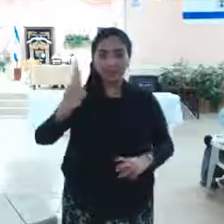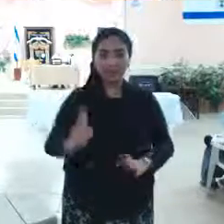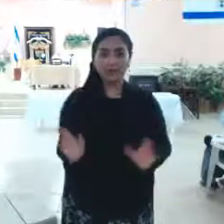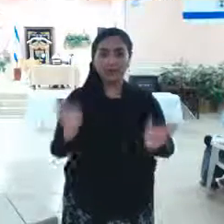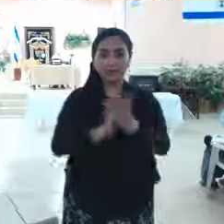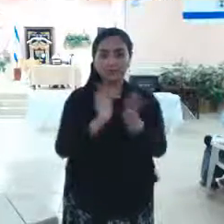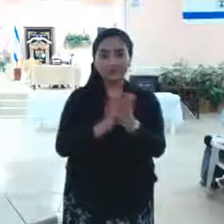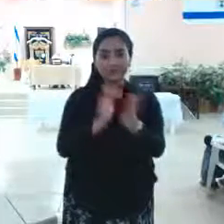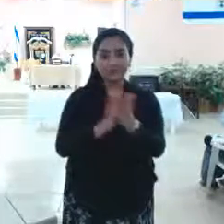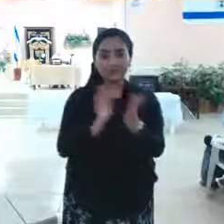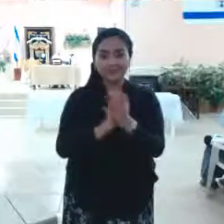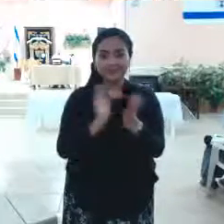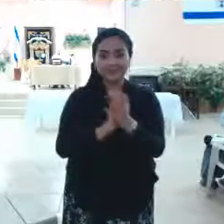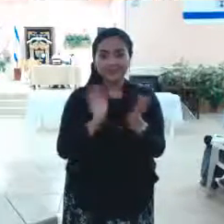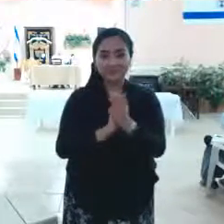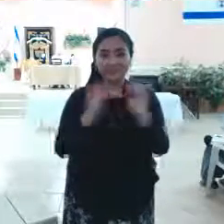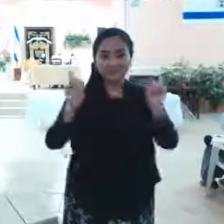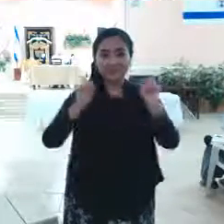Hallelujah.